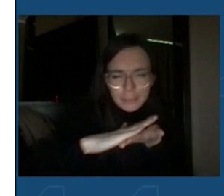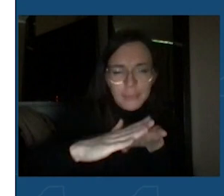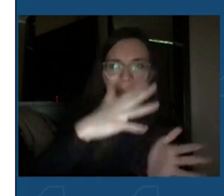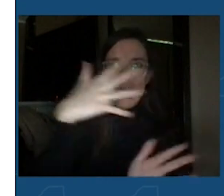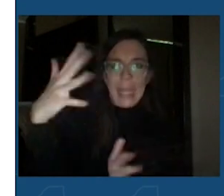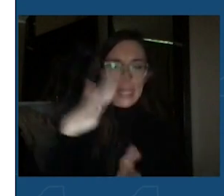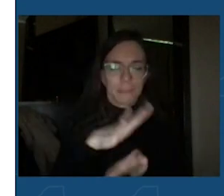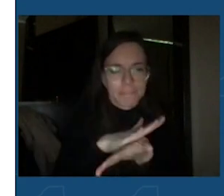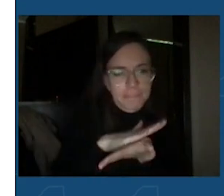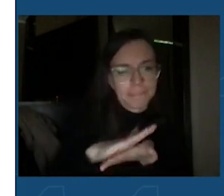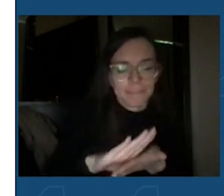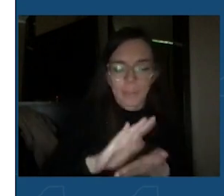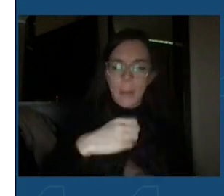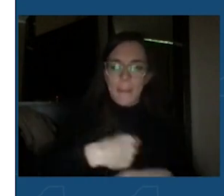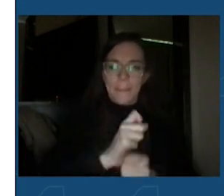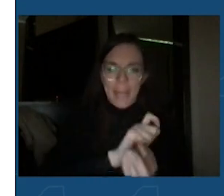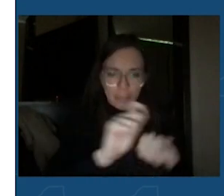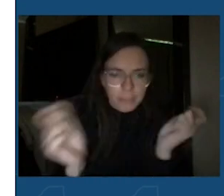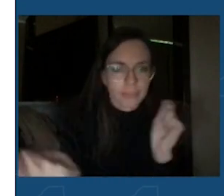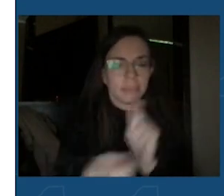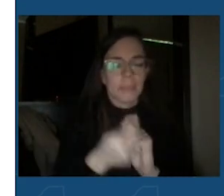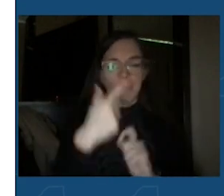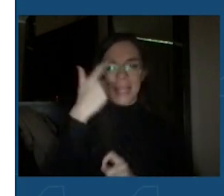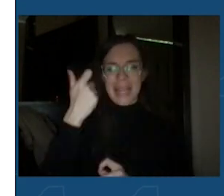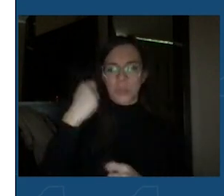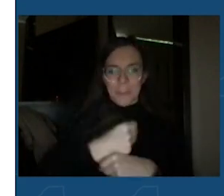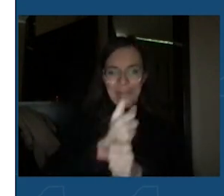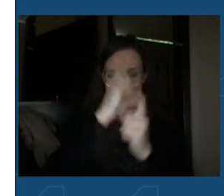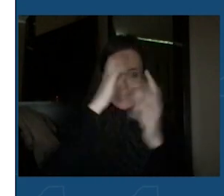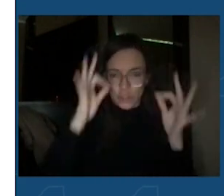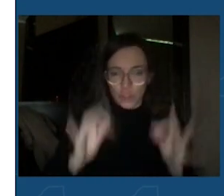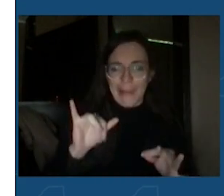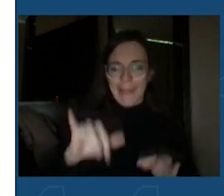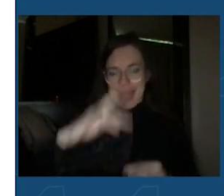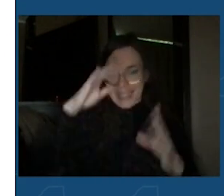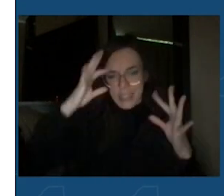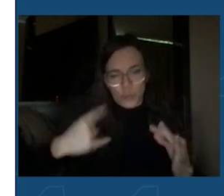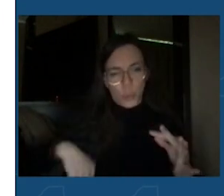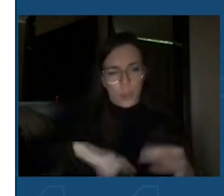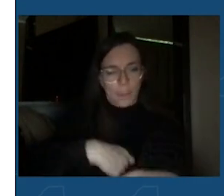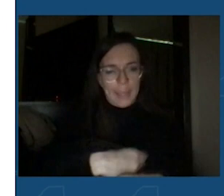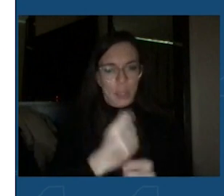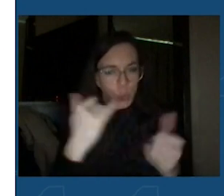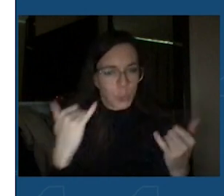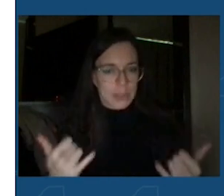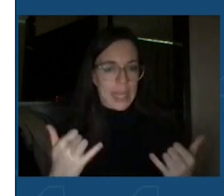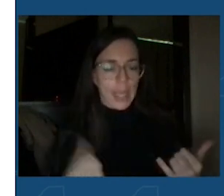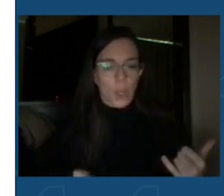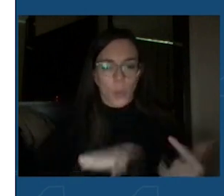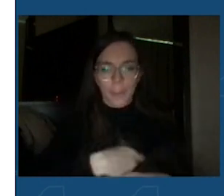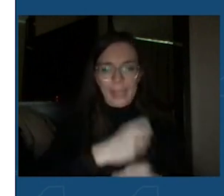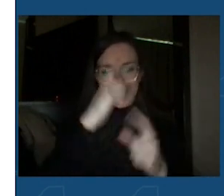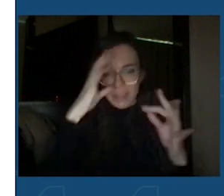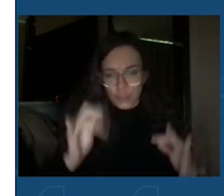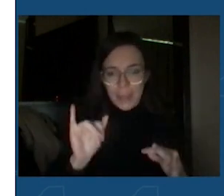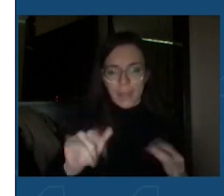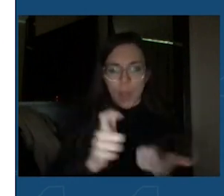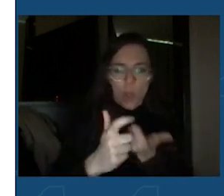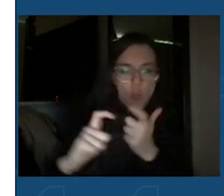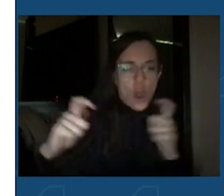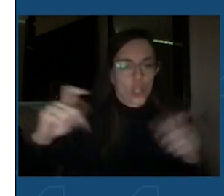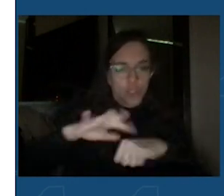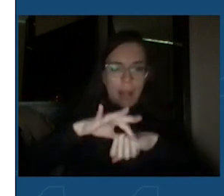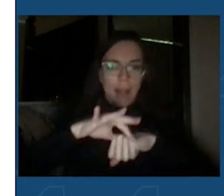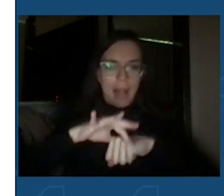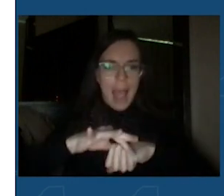made a difference because we made a decision. That is the decision we're making here today, my friends. We're making a decision that the largest climate polluters